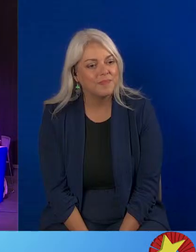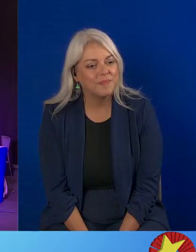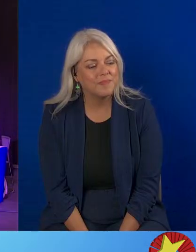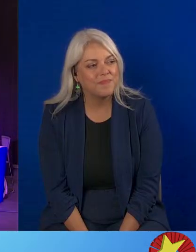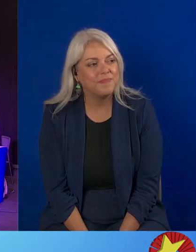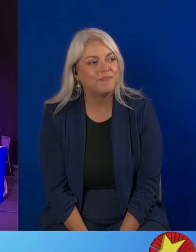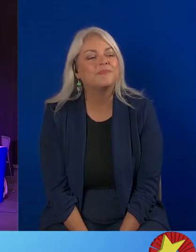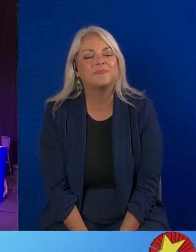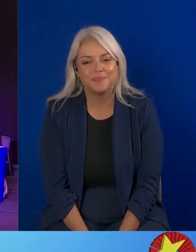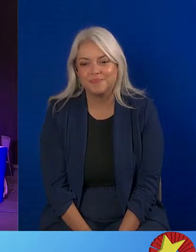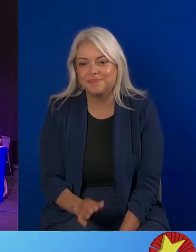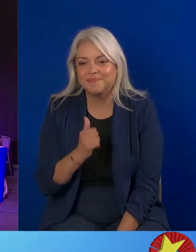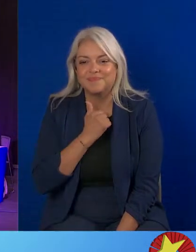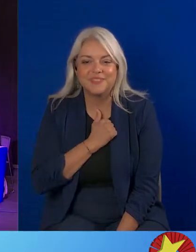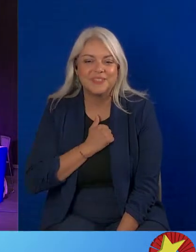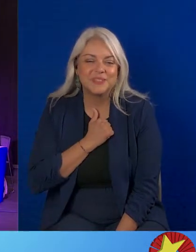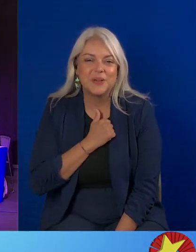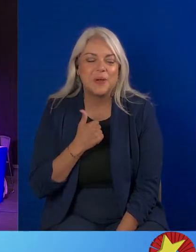Okay, sorry about that.